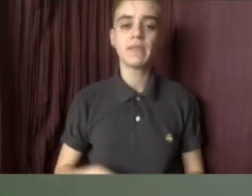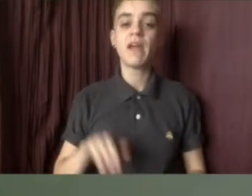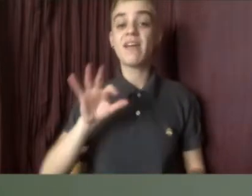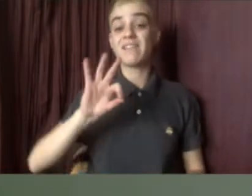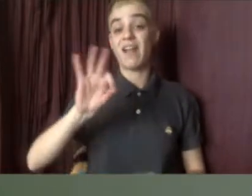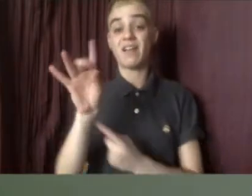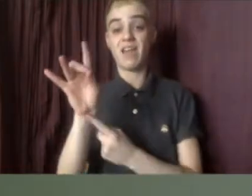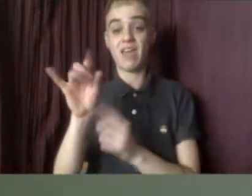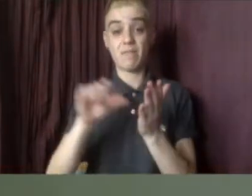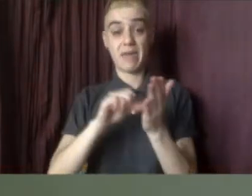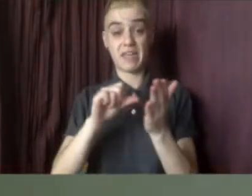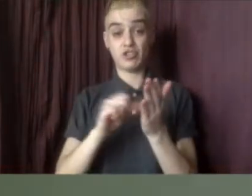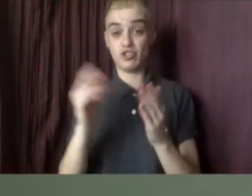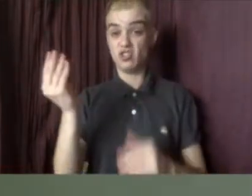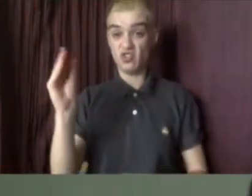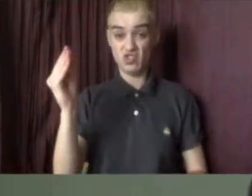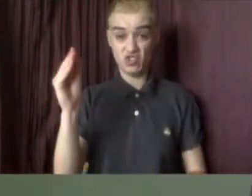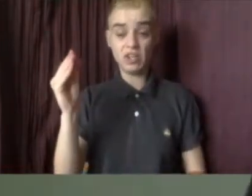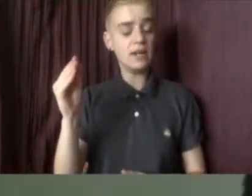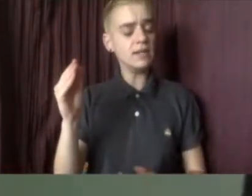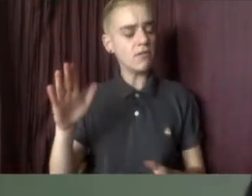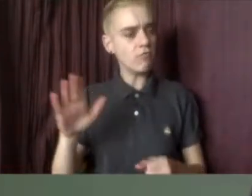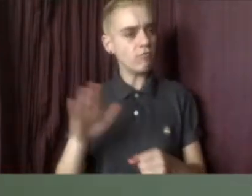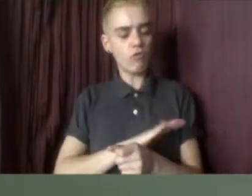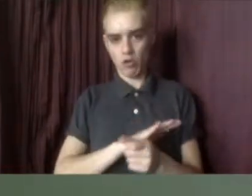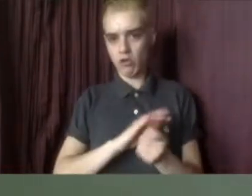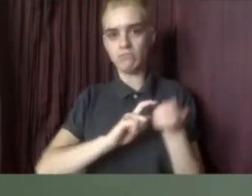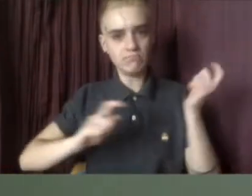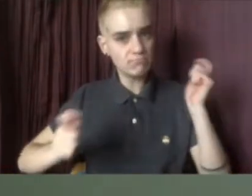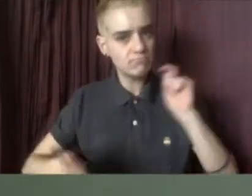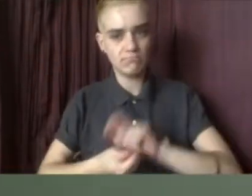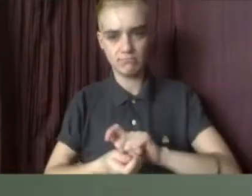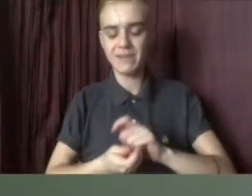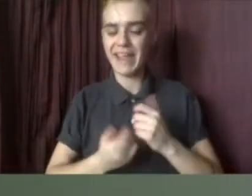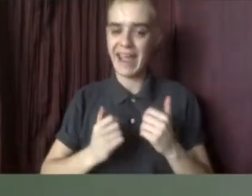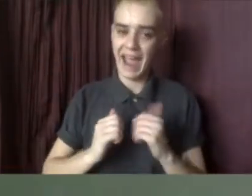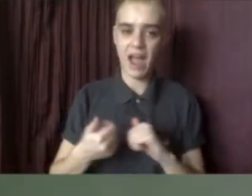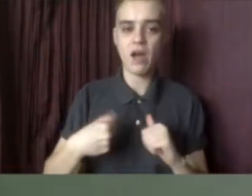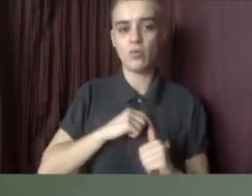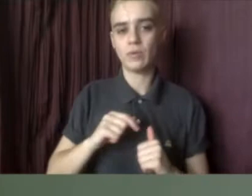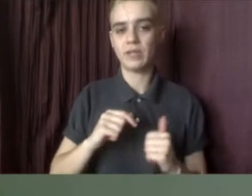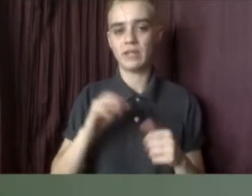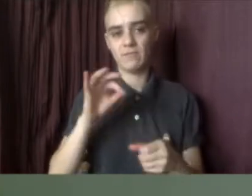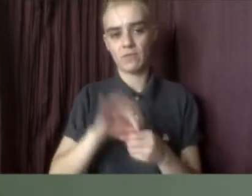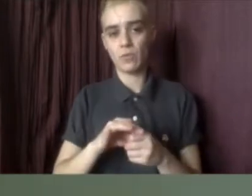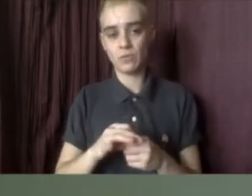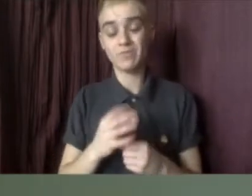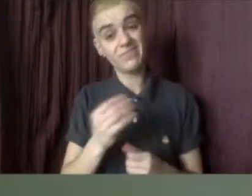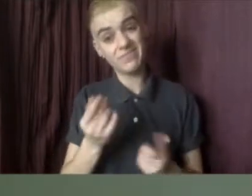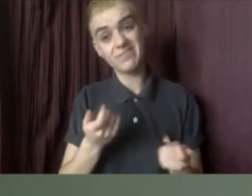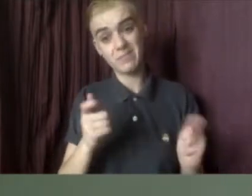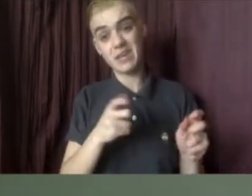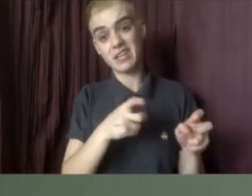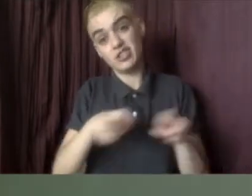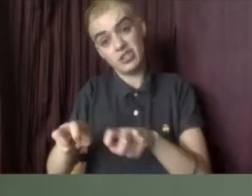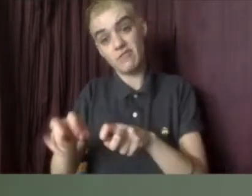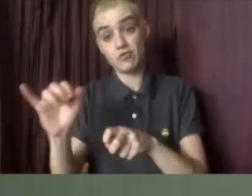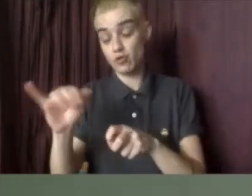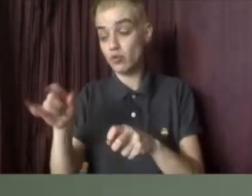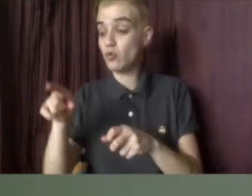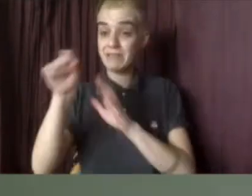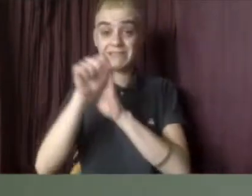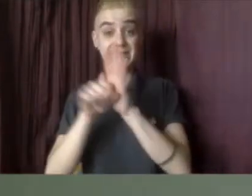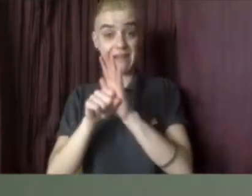it. The language in the bill is because of basically not doing their job. There's no real metrics for it. And that's really an